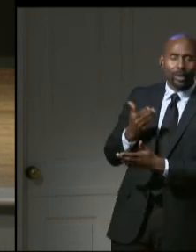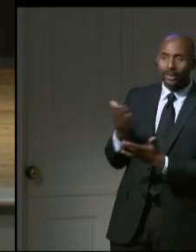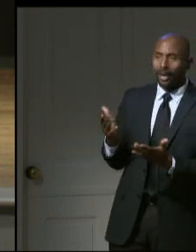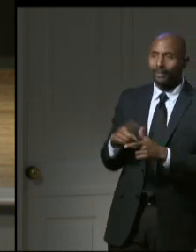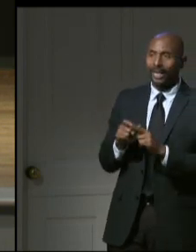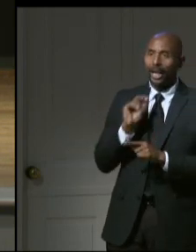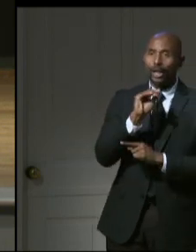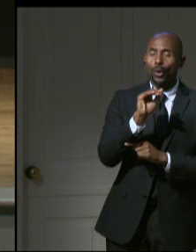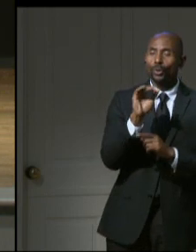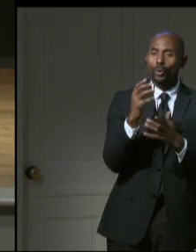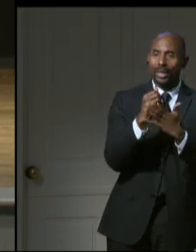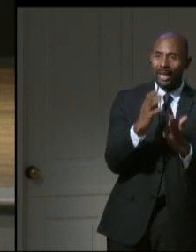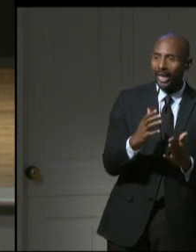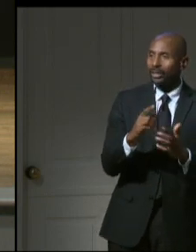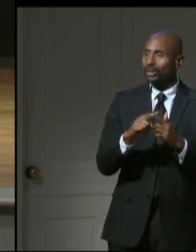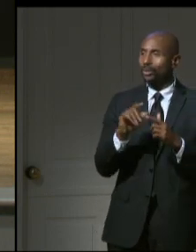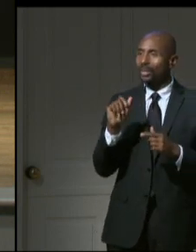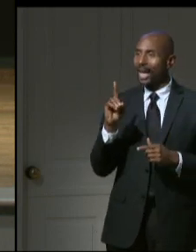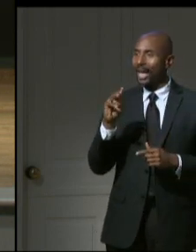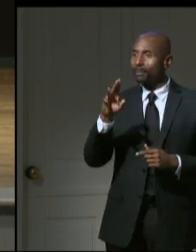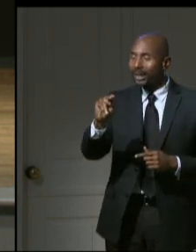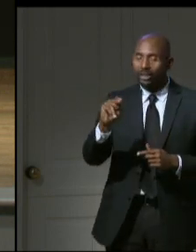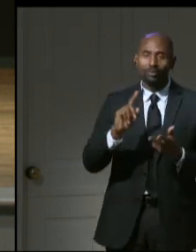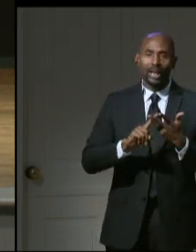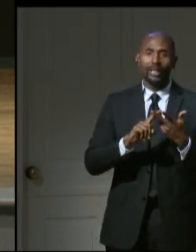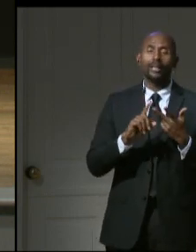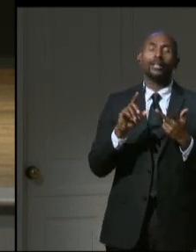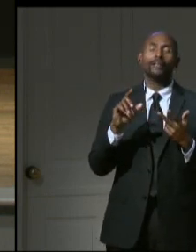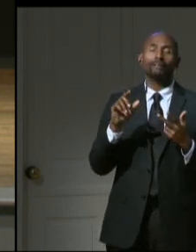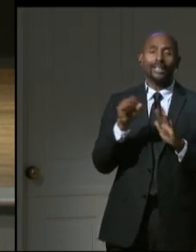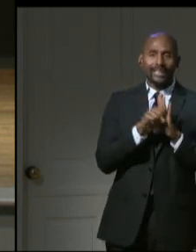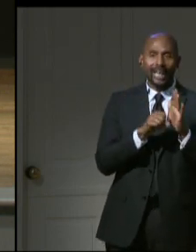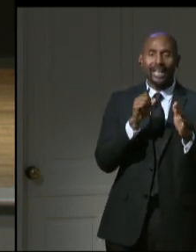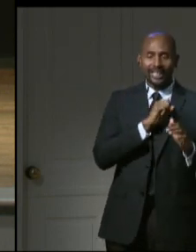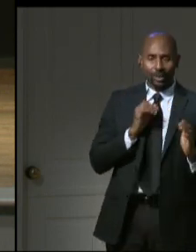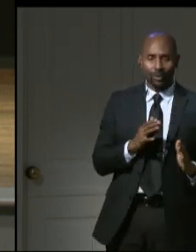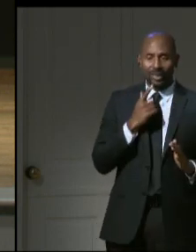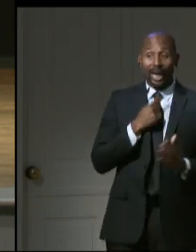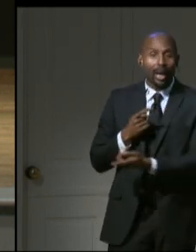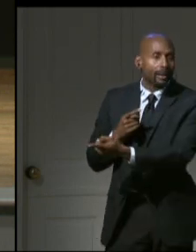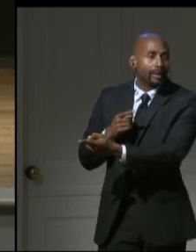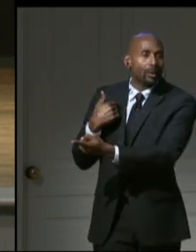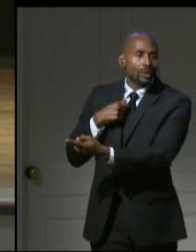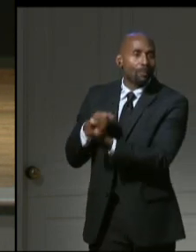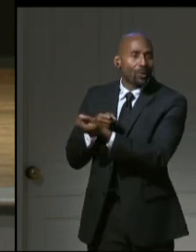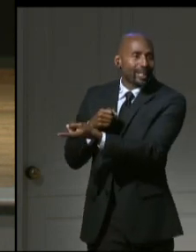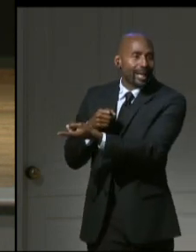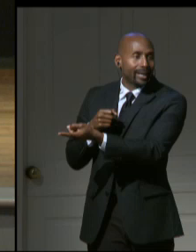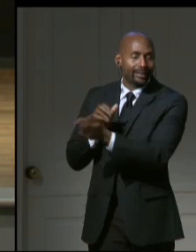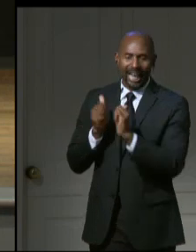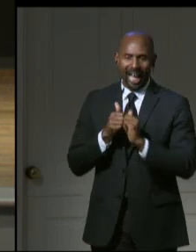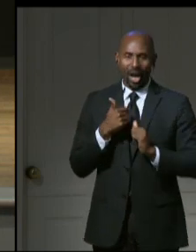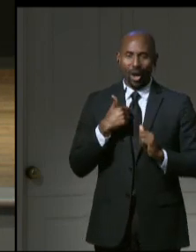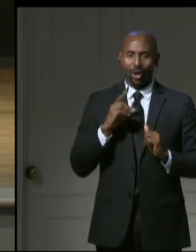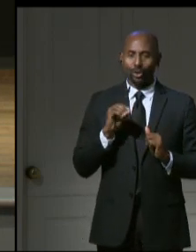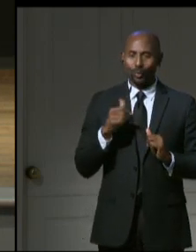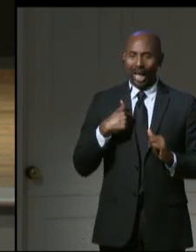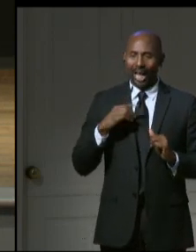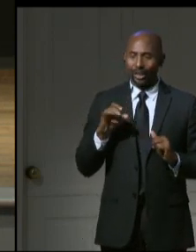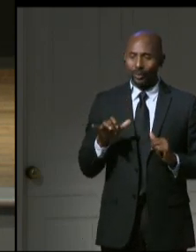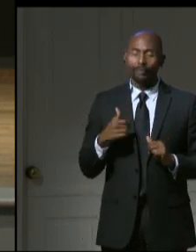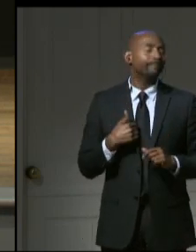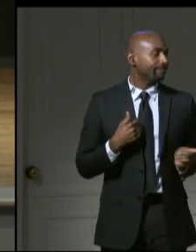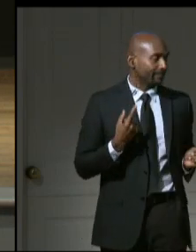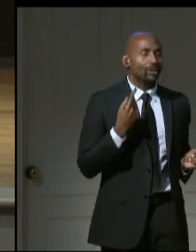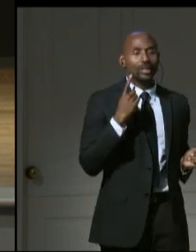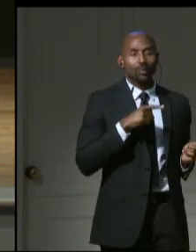and our administrators and our state senators and say, look what we're supporting here. So how do I do that? Oh, I can feel what you